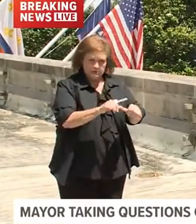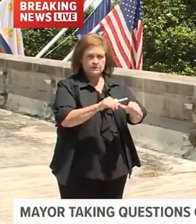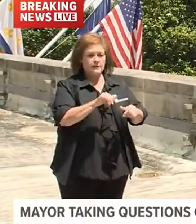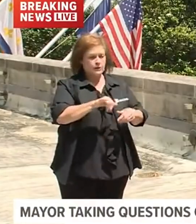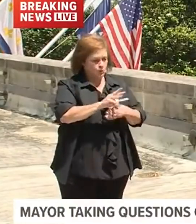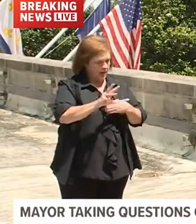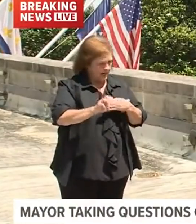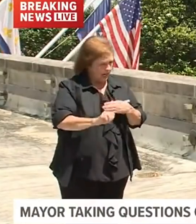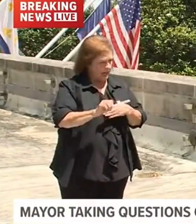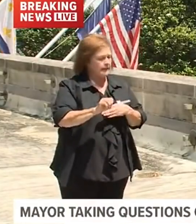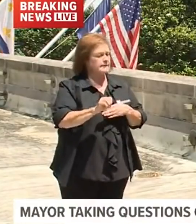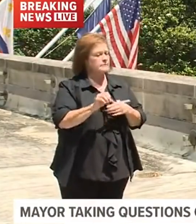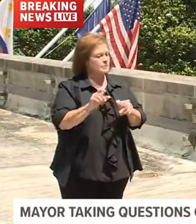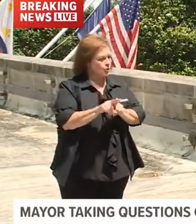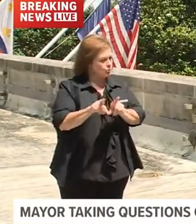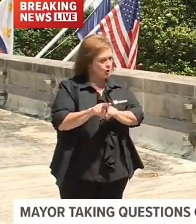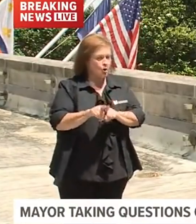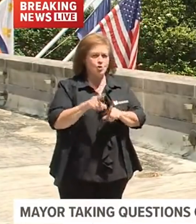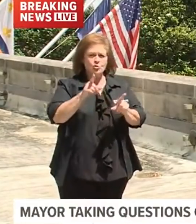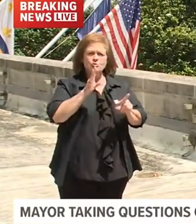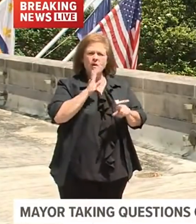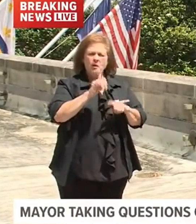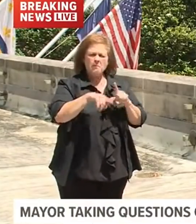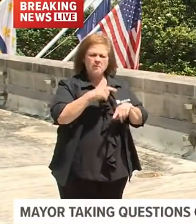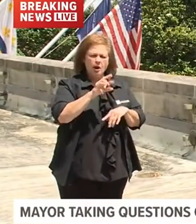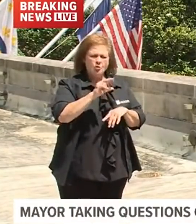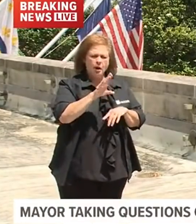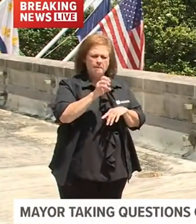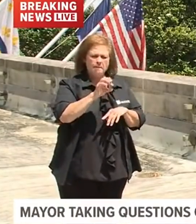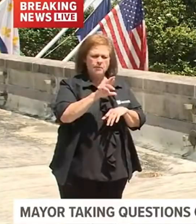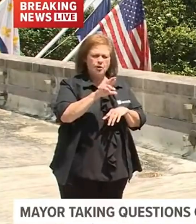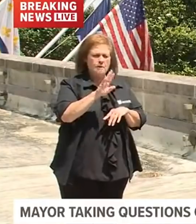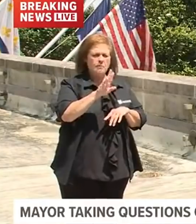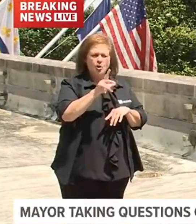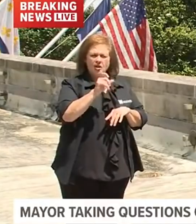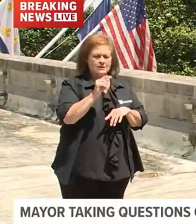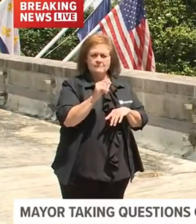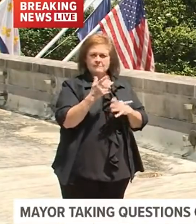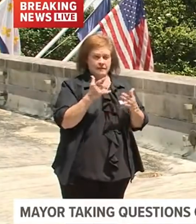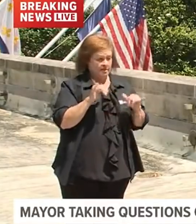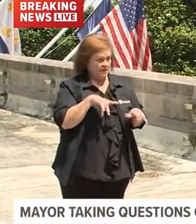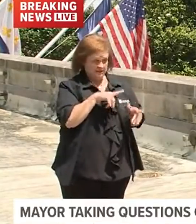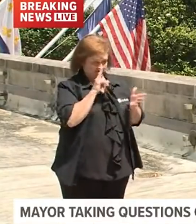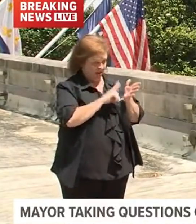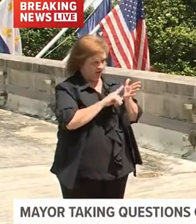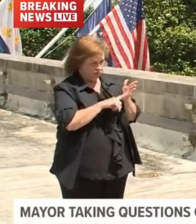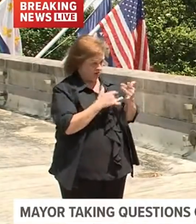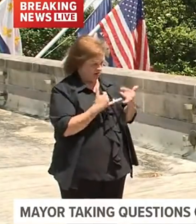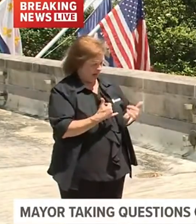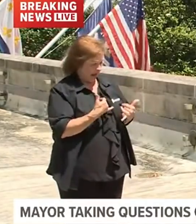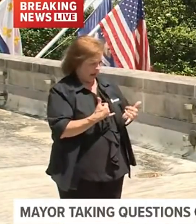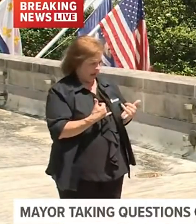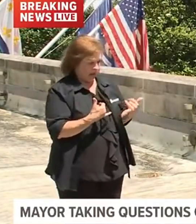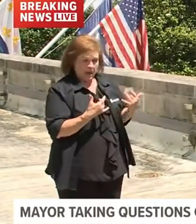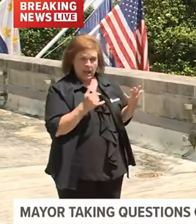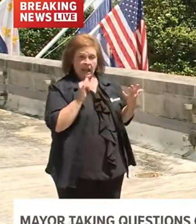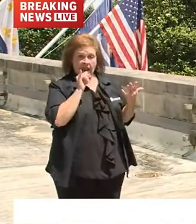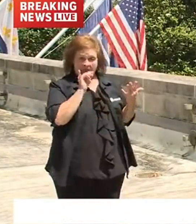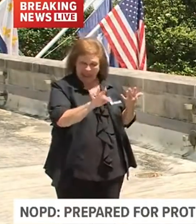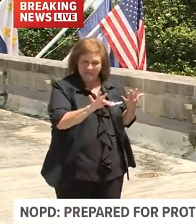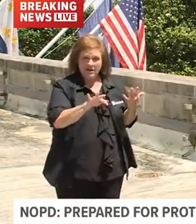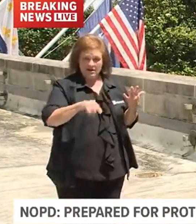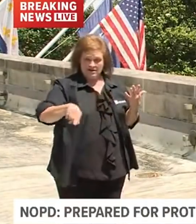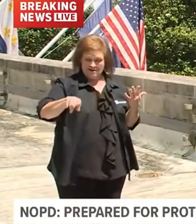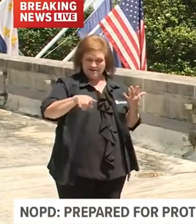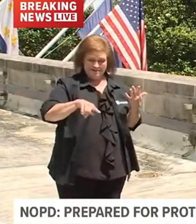weekend. You asked something about rubber bullets or rubber pellets. That is under investigation, and I'll tell you this. If we did